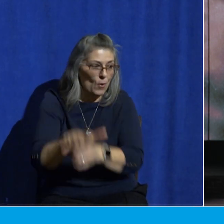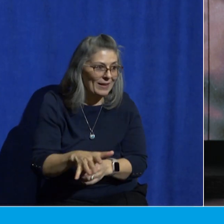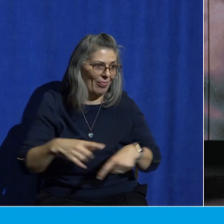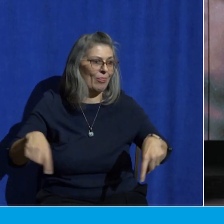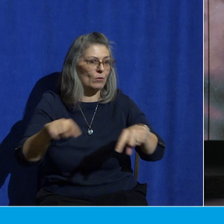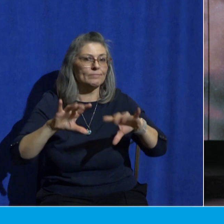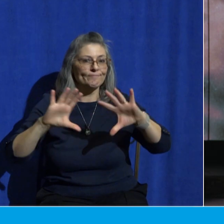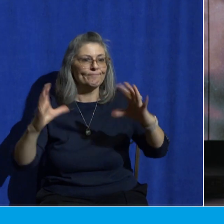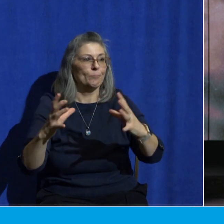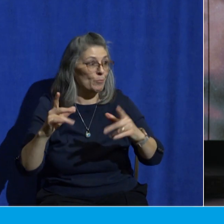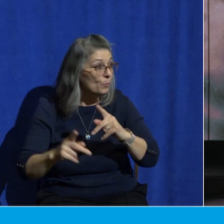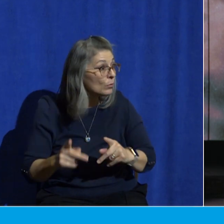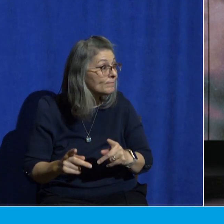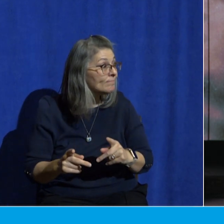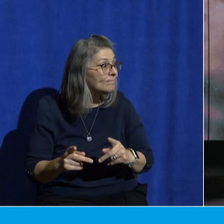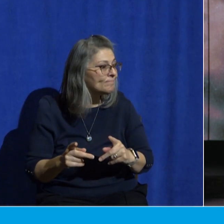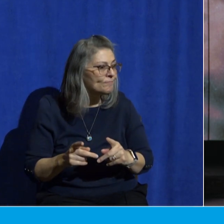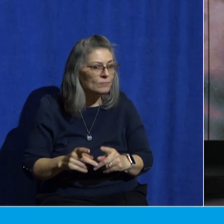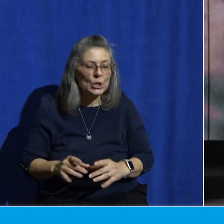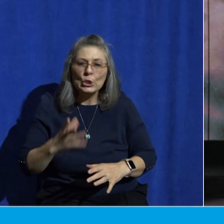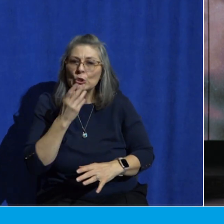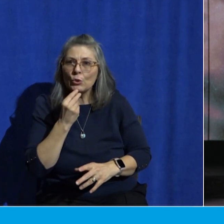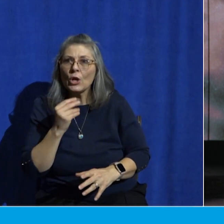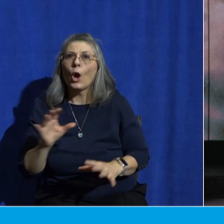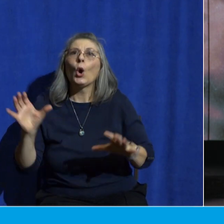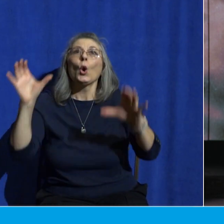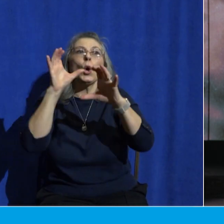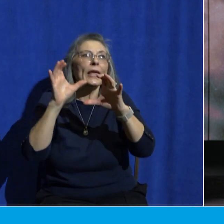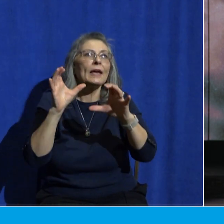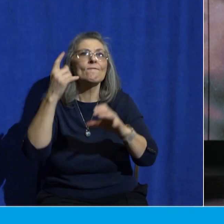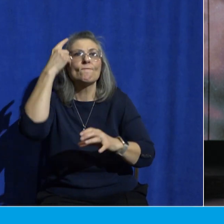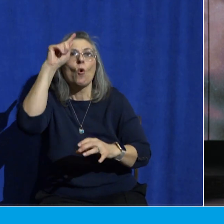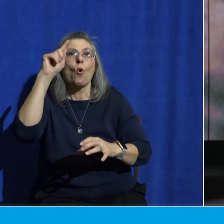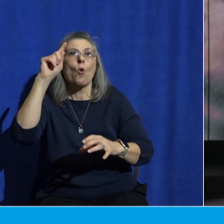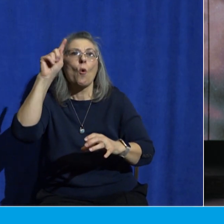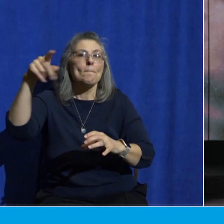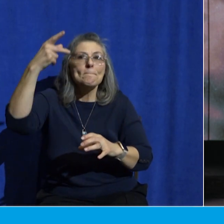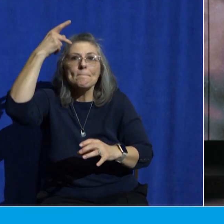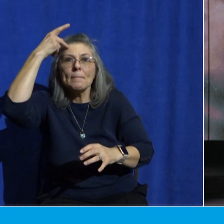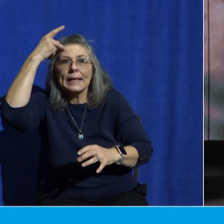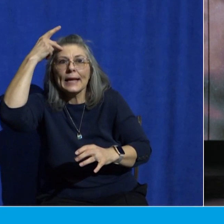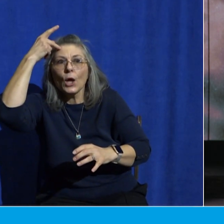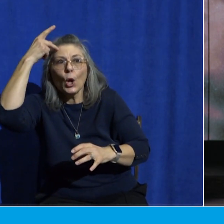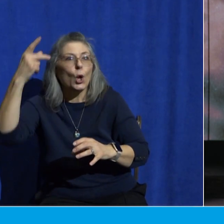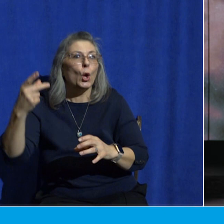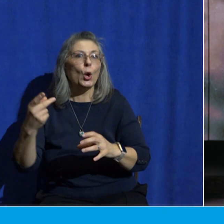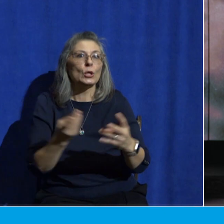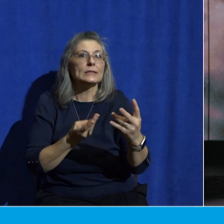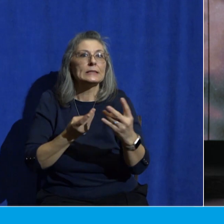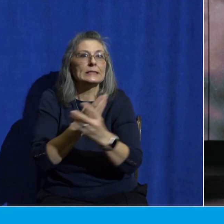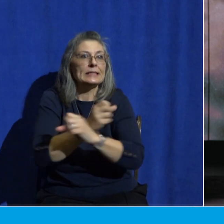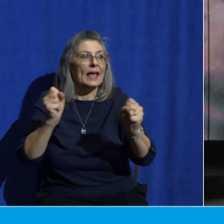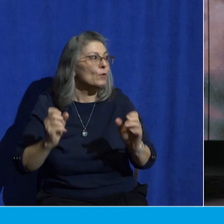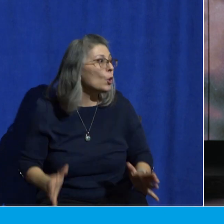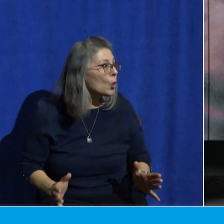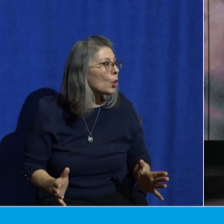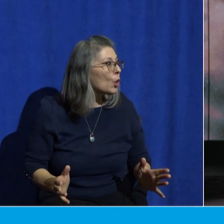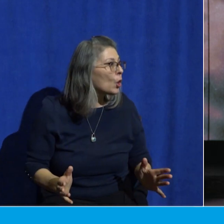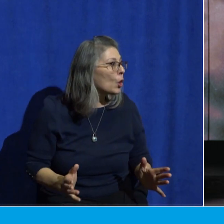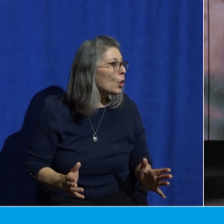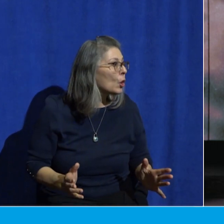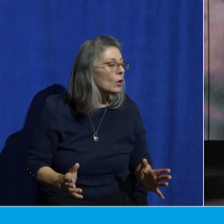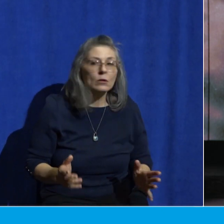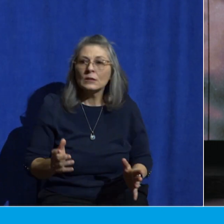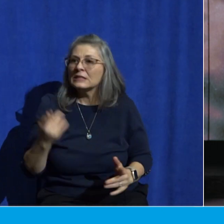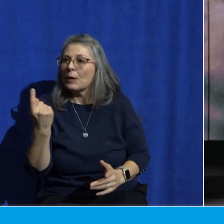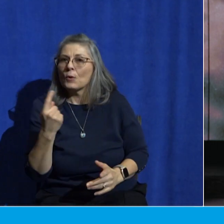and they were looking for political solutions, namely a political savior